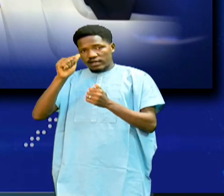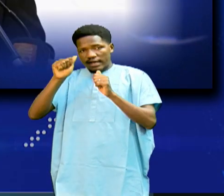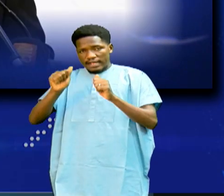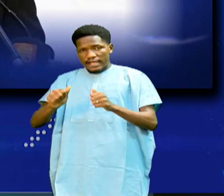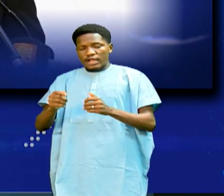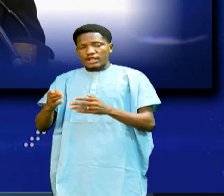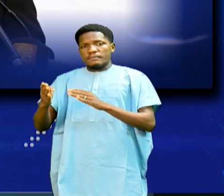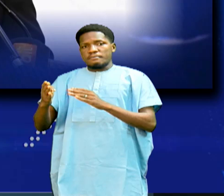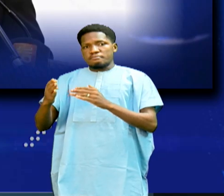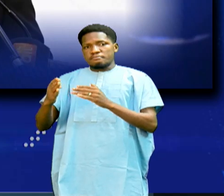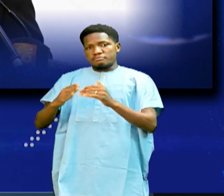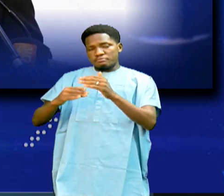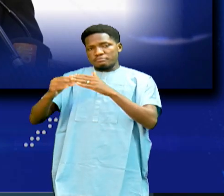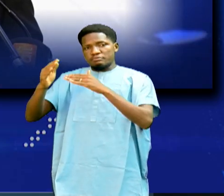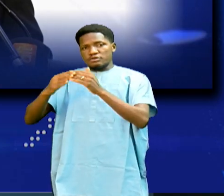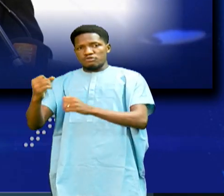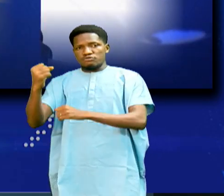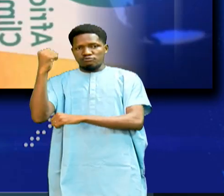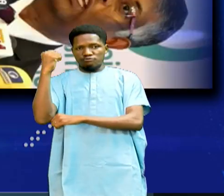resilience.